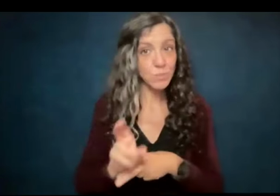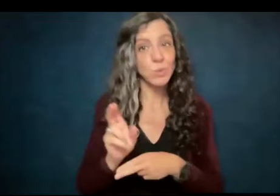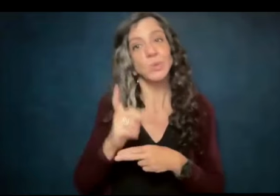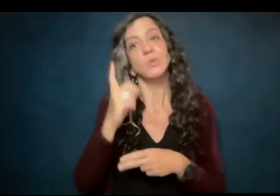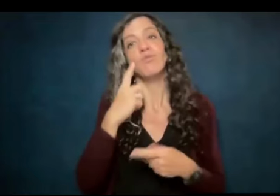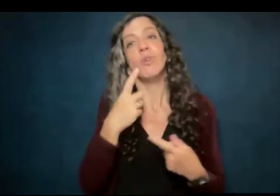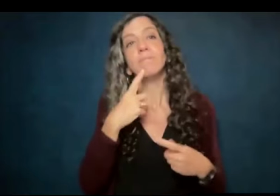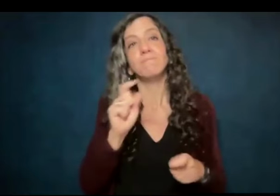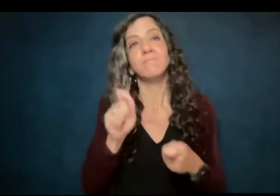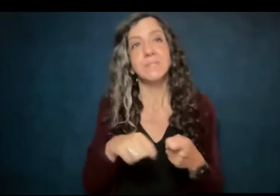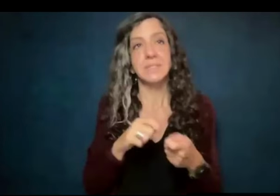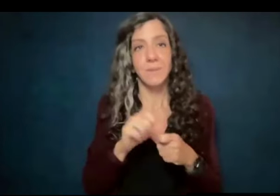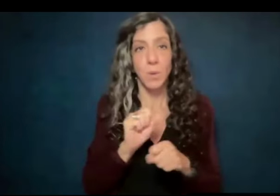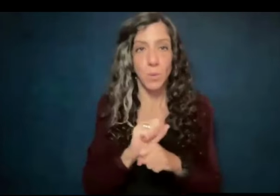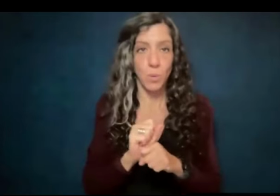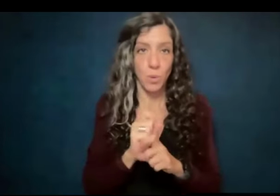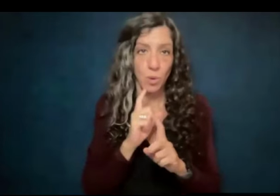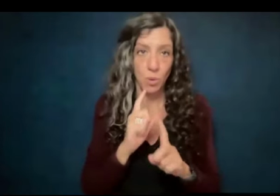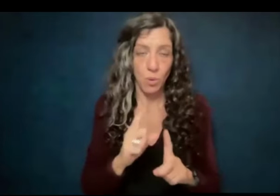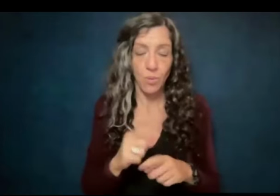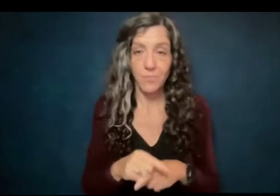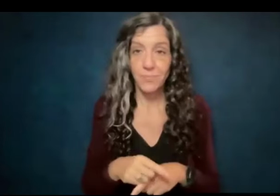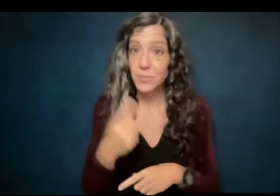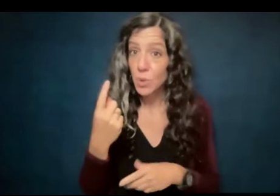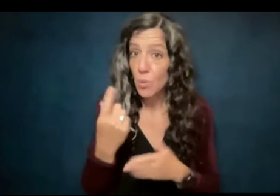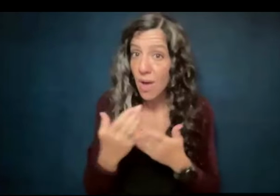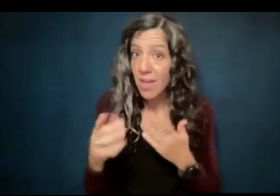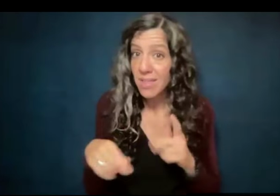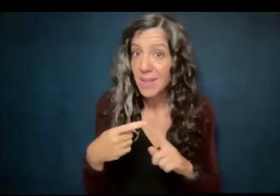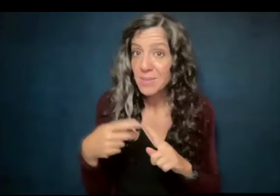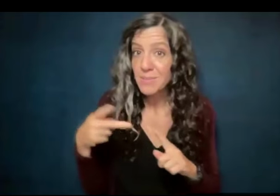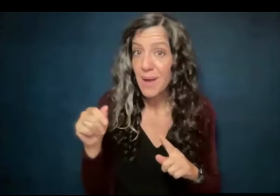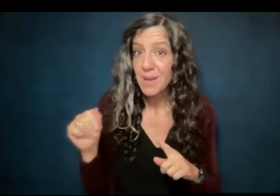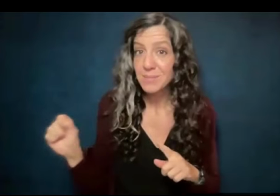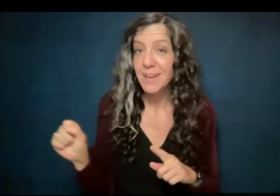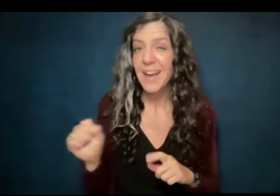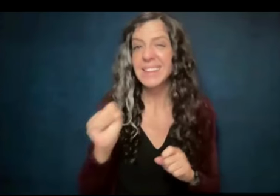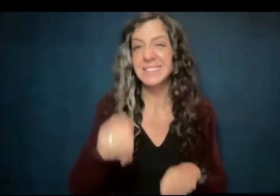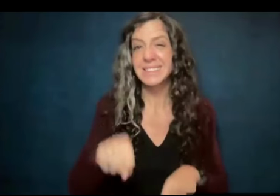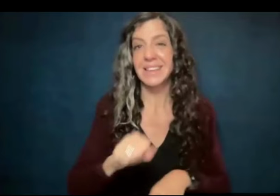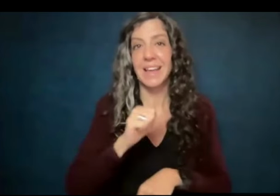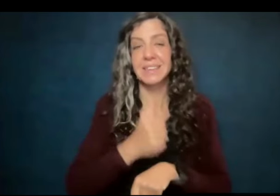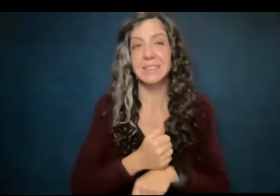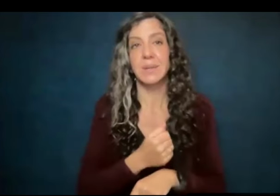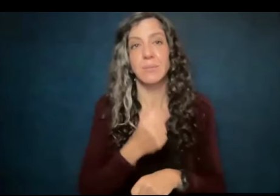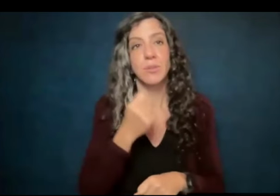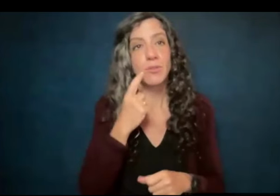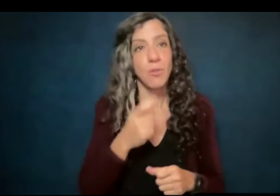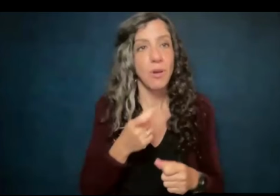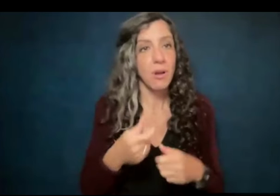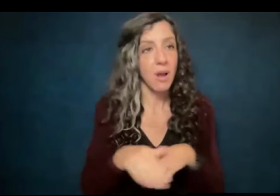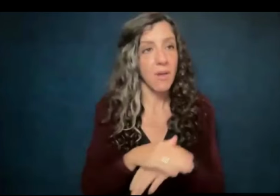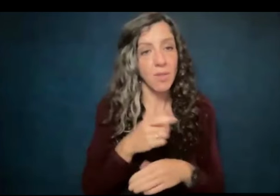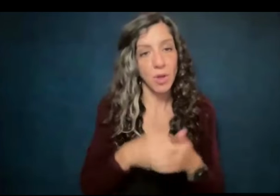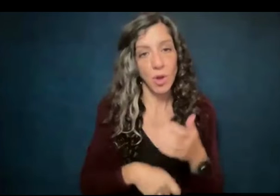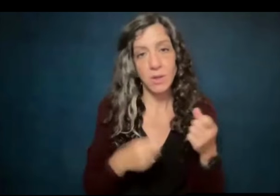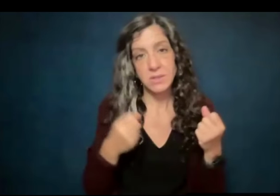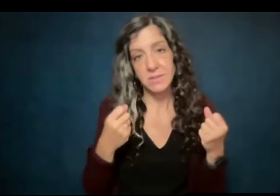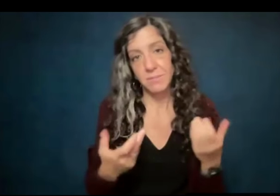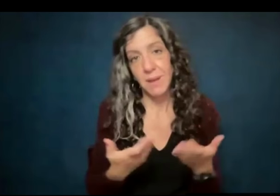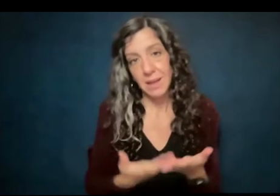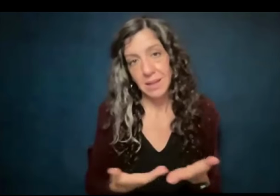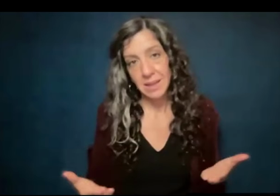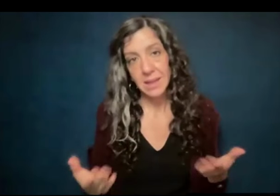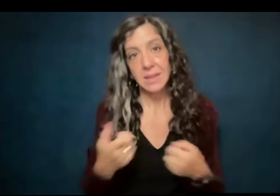goal. And the thing about a PASS, it can be established to cover the cost of many things needed to make